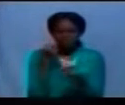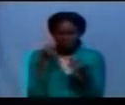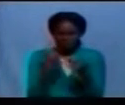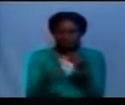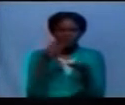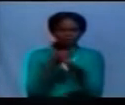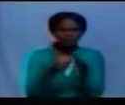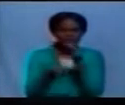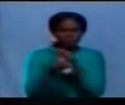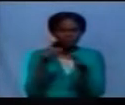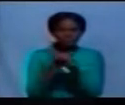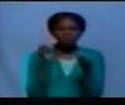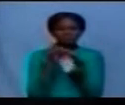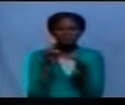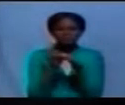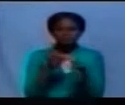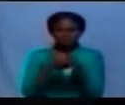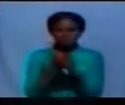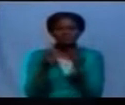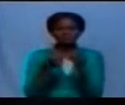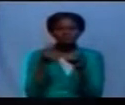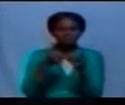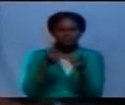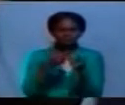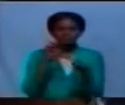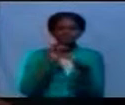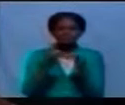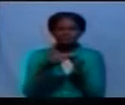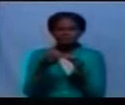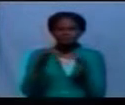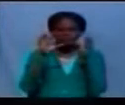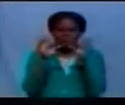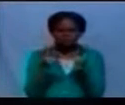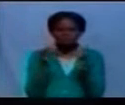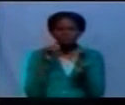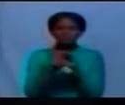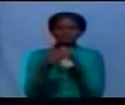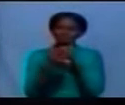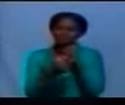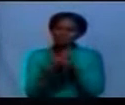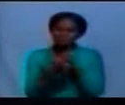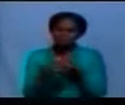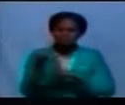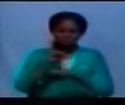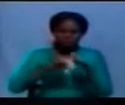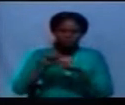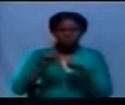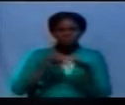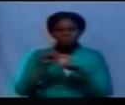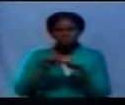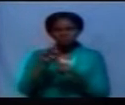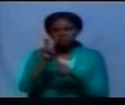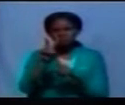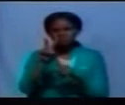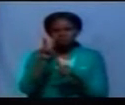more. This is by count of number of accounts that are existing within the banking sector, which are around, I think, about 2 million